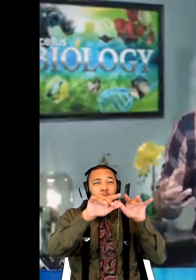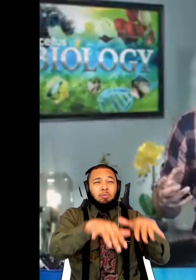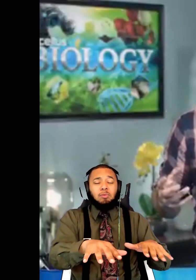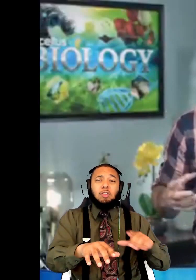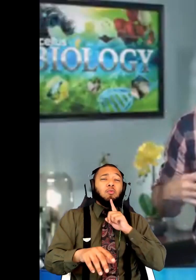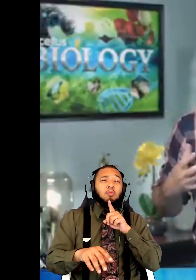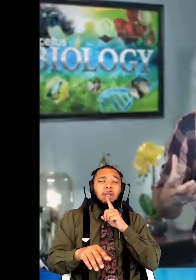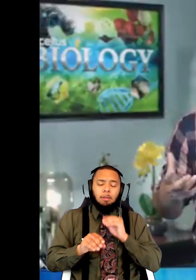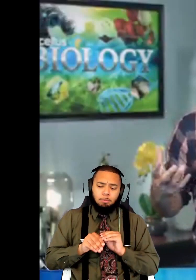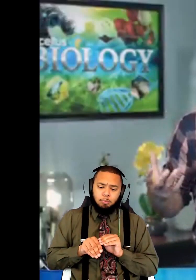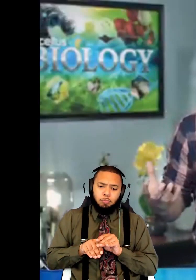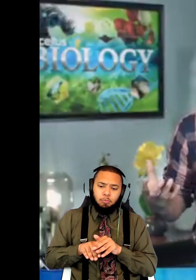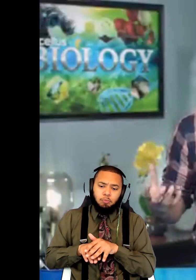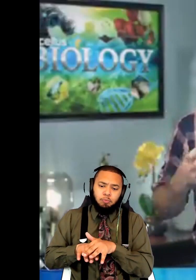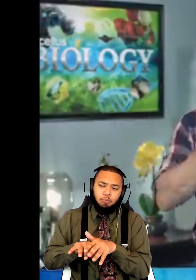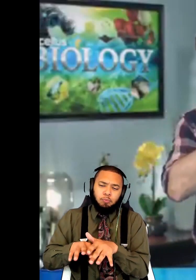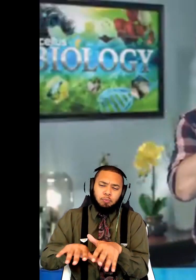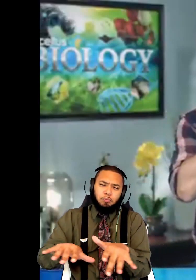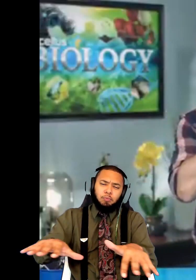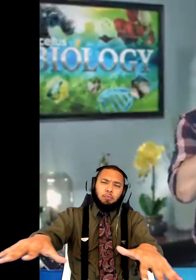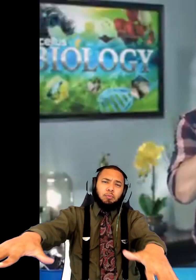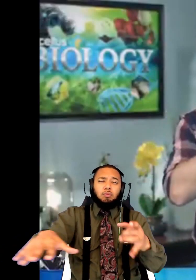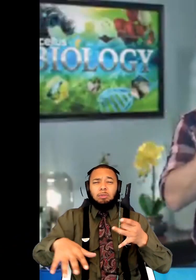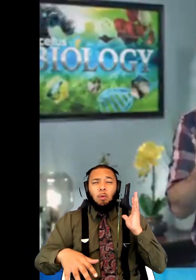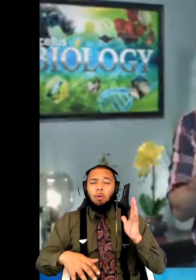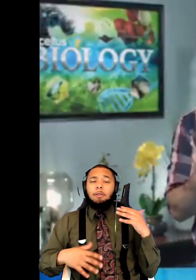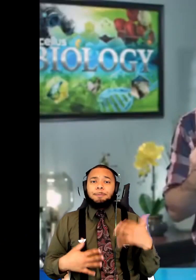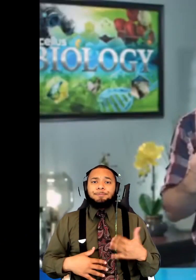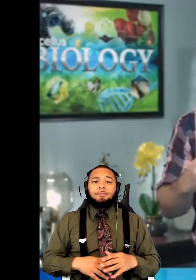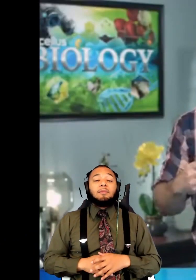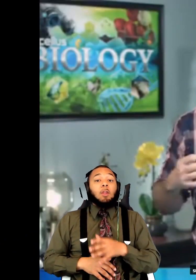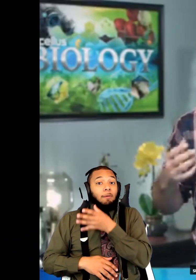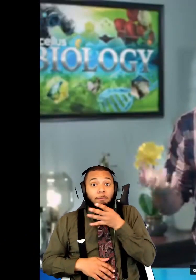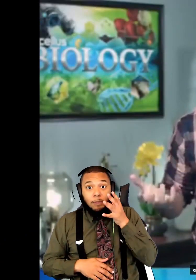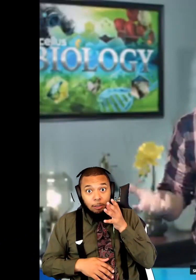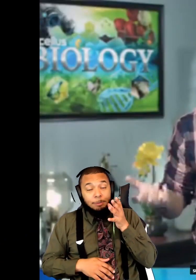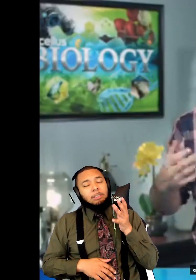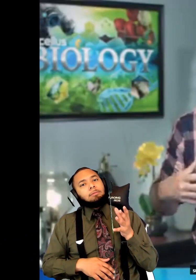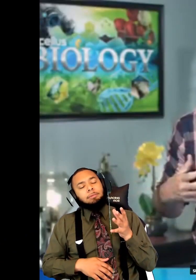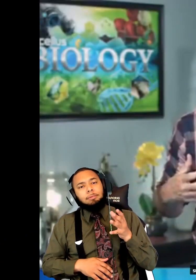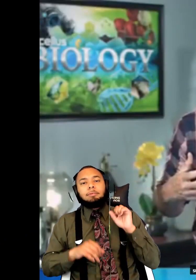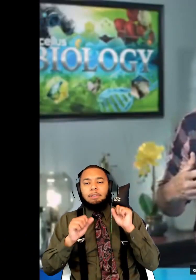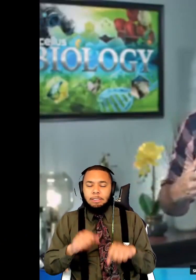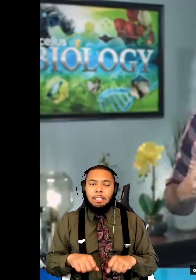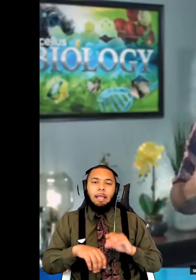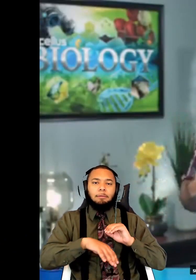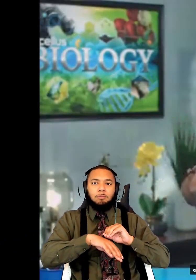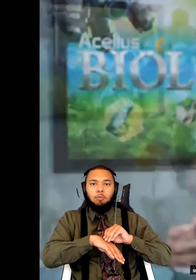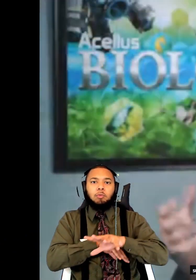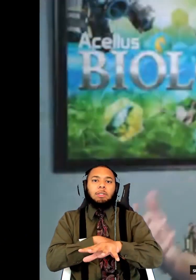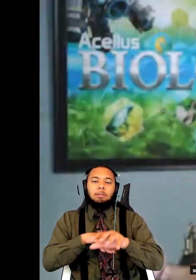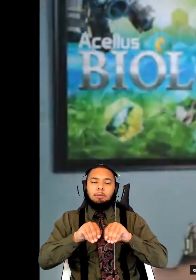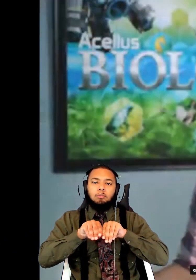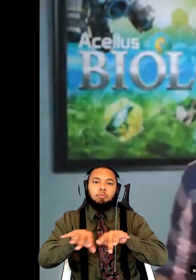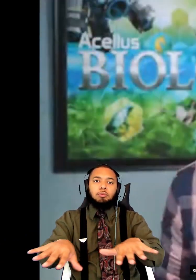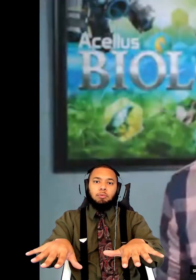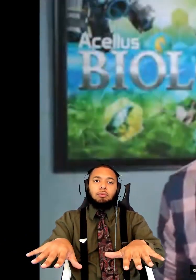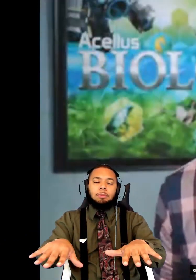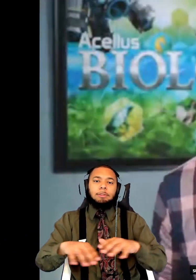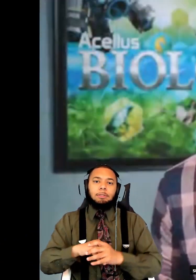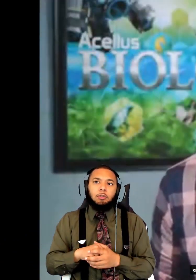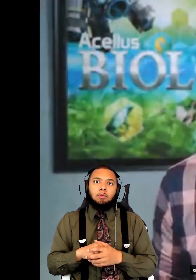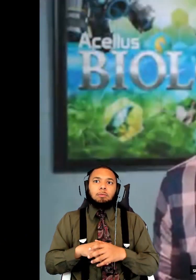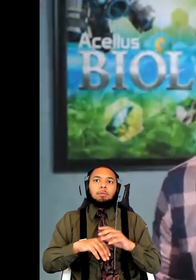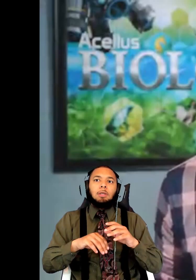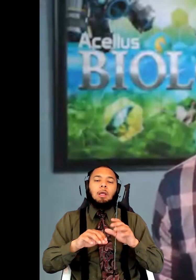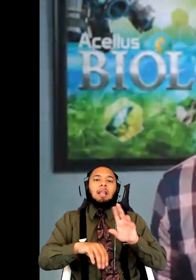water. And so, like I said, we have a lot of different things agriculturally that can wind up in our water supplies. Another place